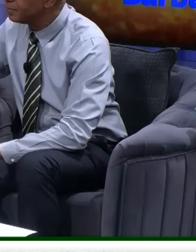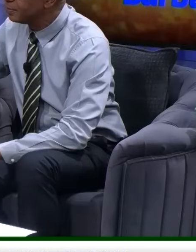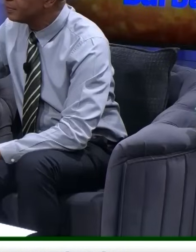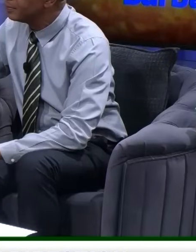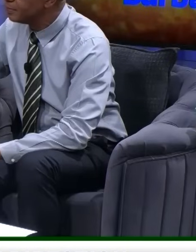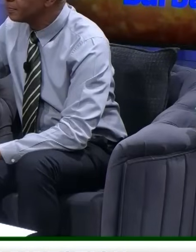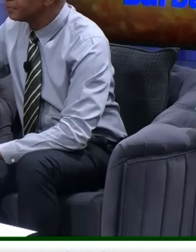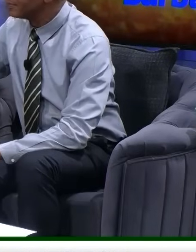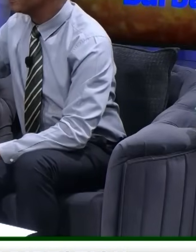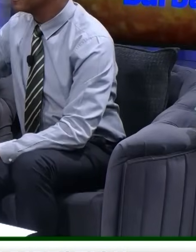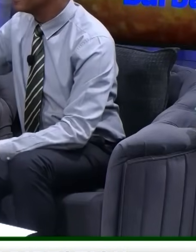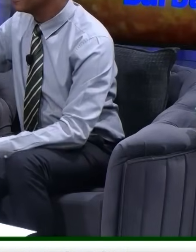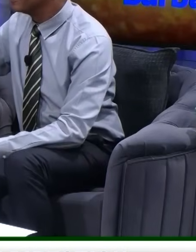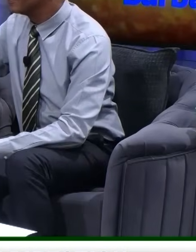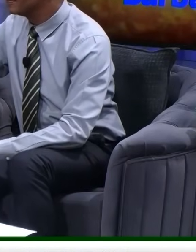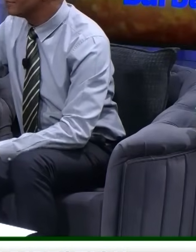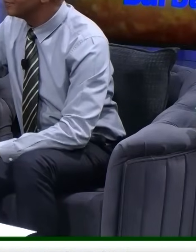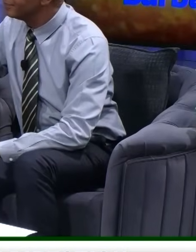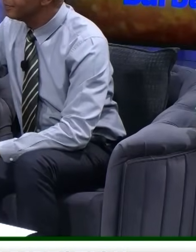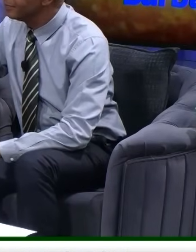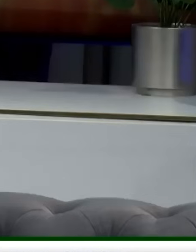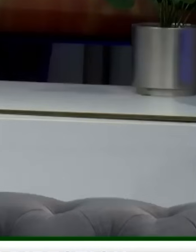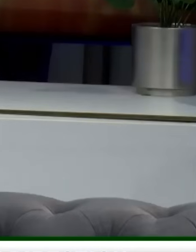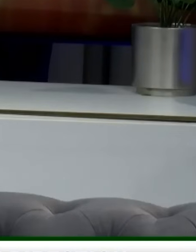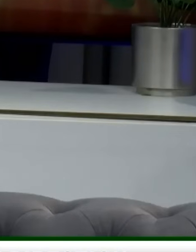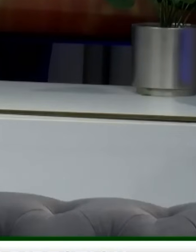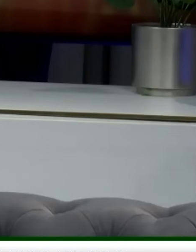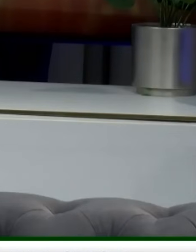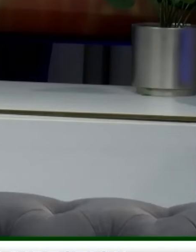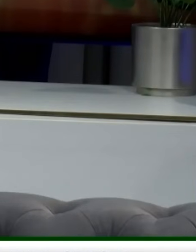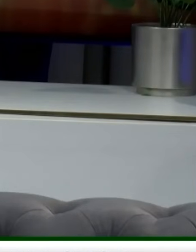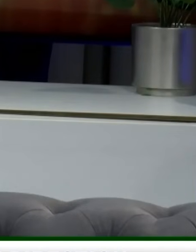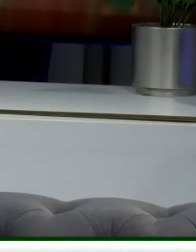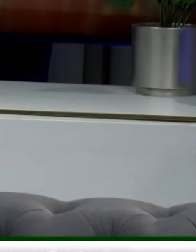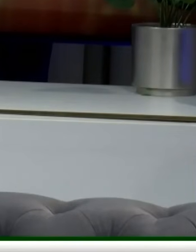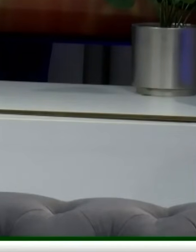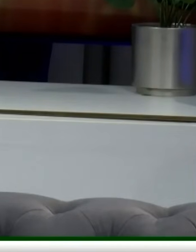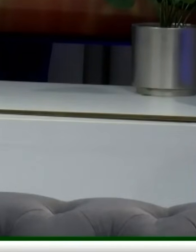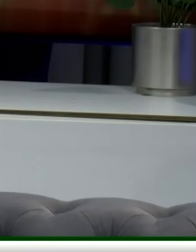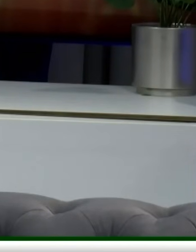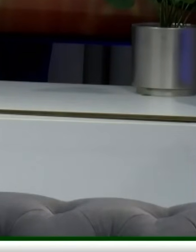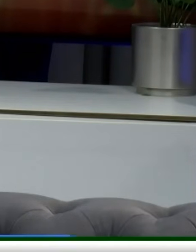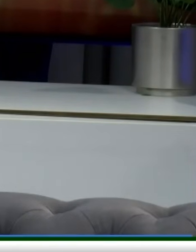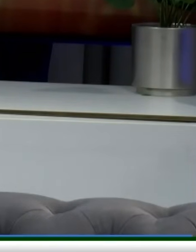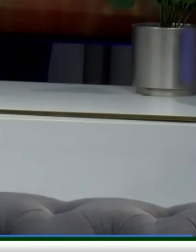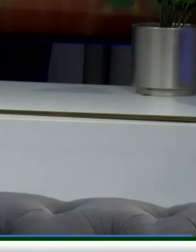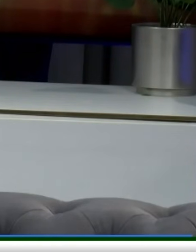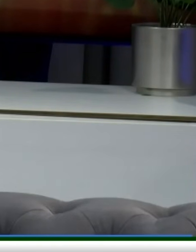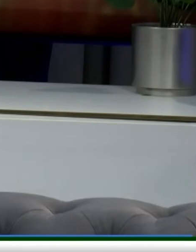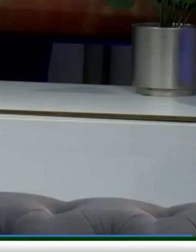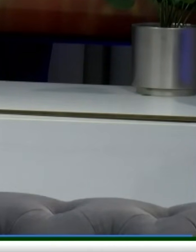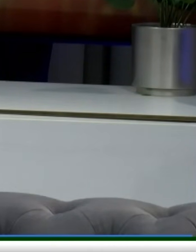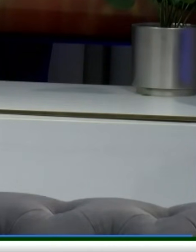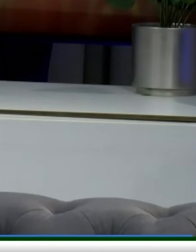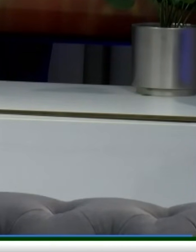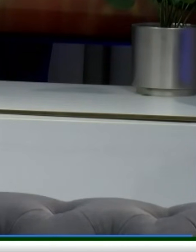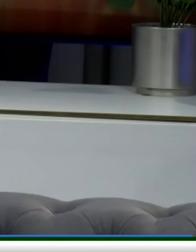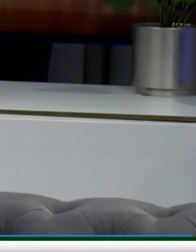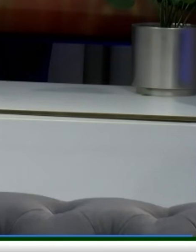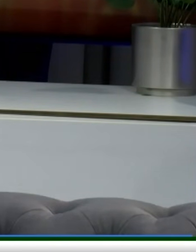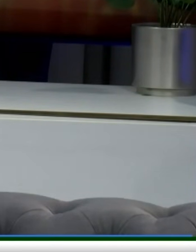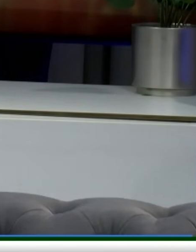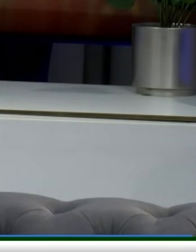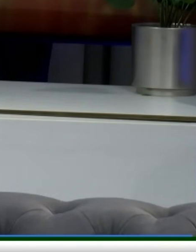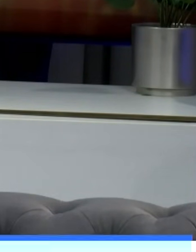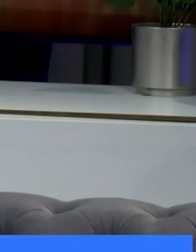We have a rich legacy and history, and we're not performing as we like as a team. That's the truth